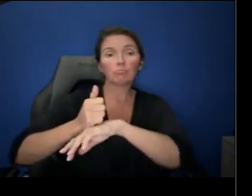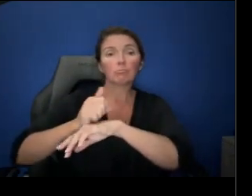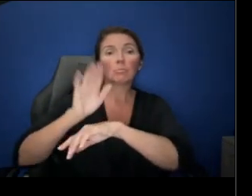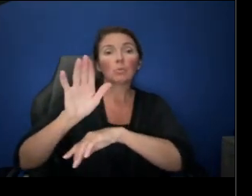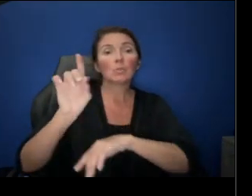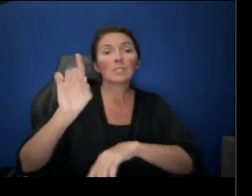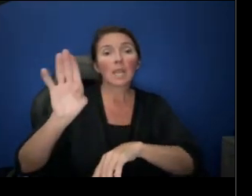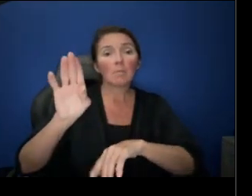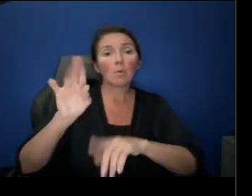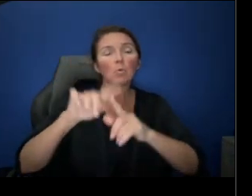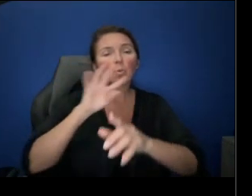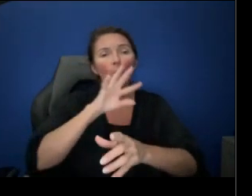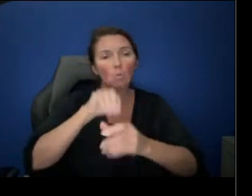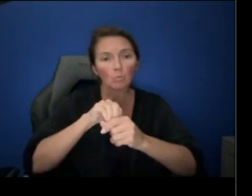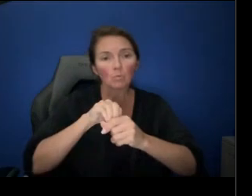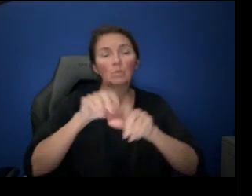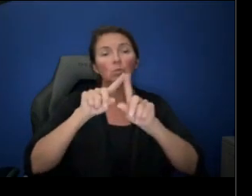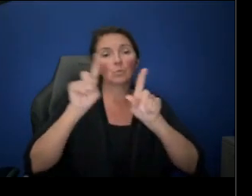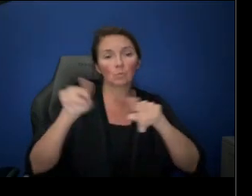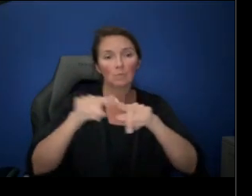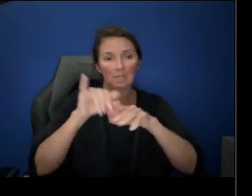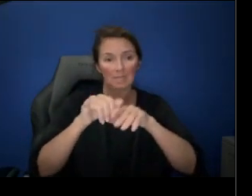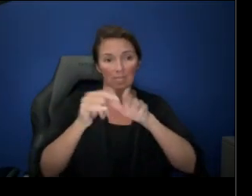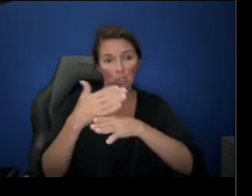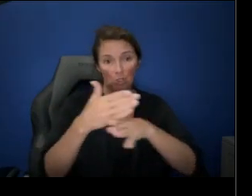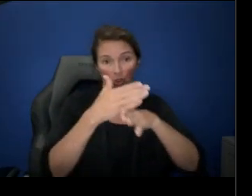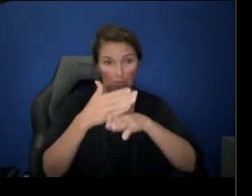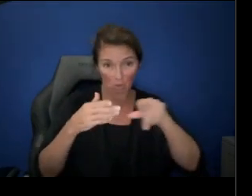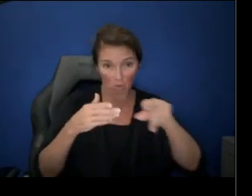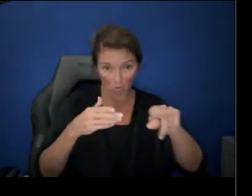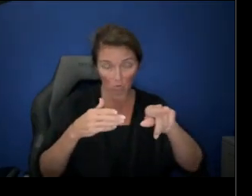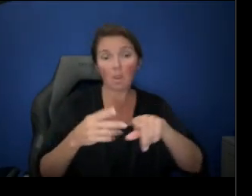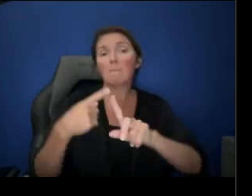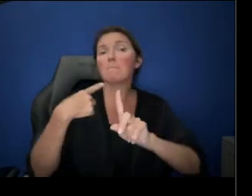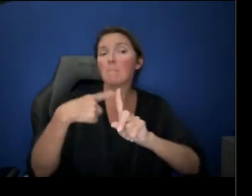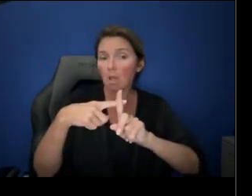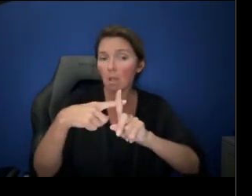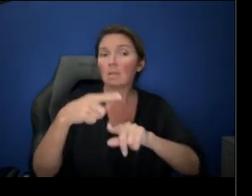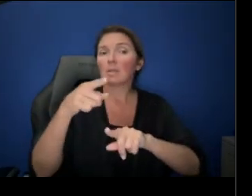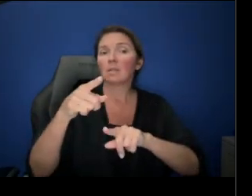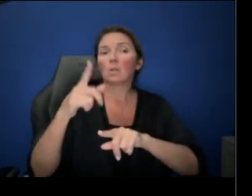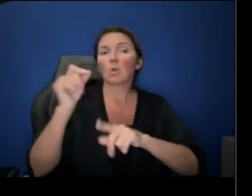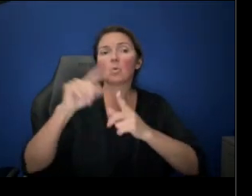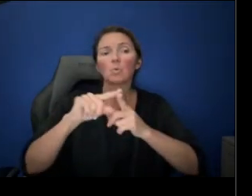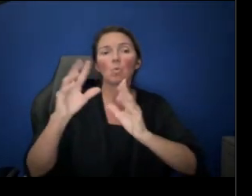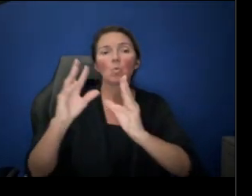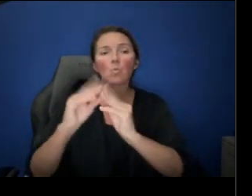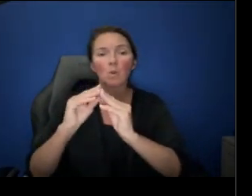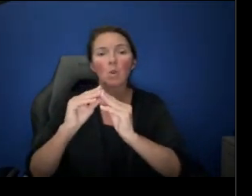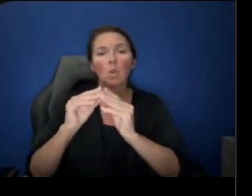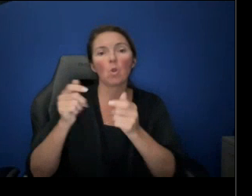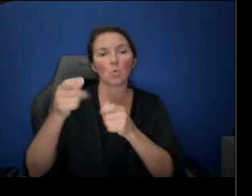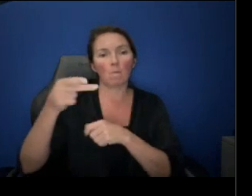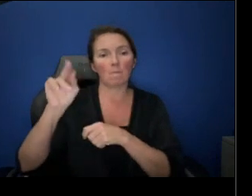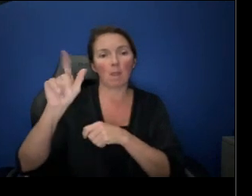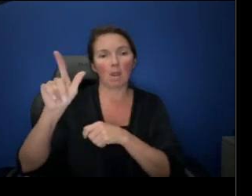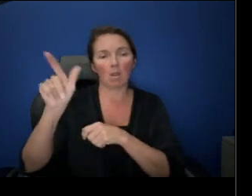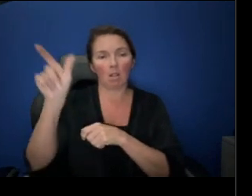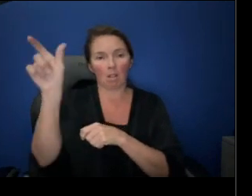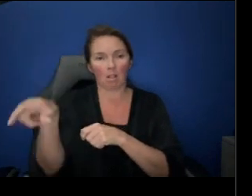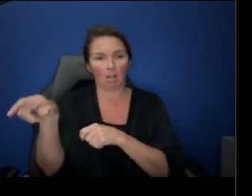dashboard to include the screen that is being shared and the GoToWebinar control panel.